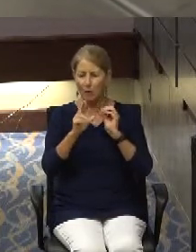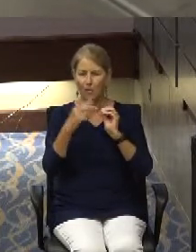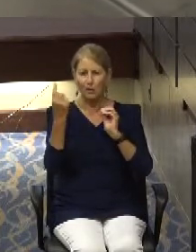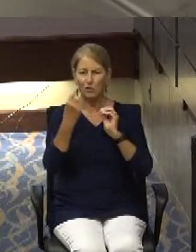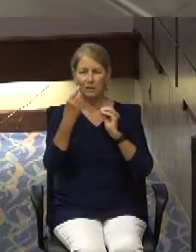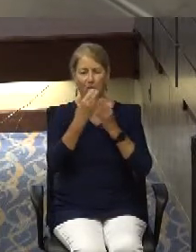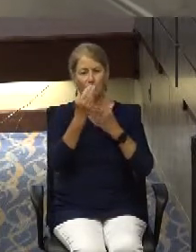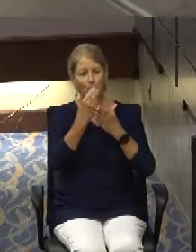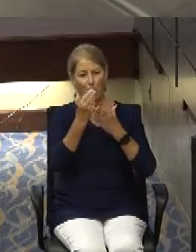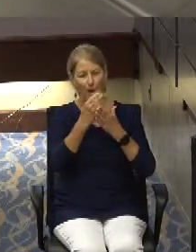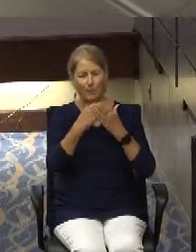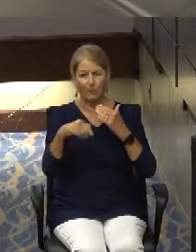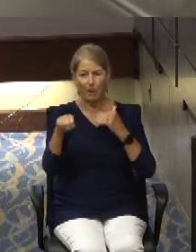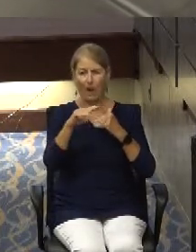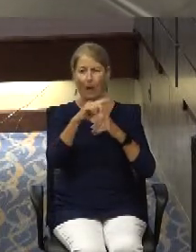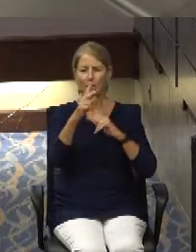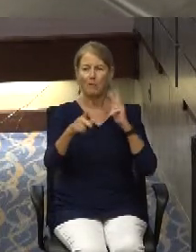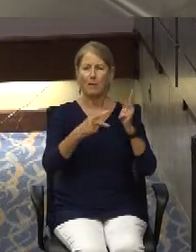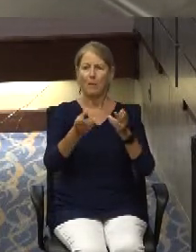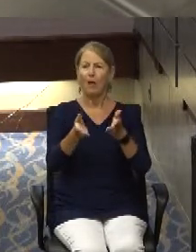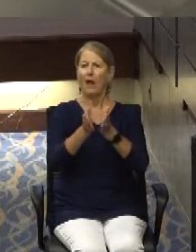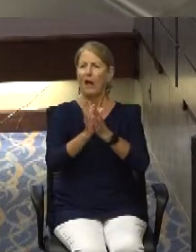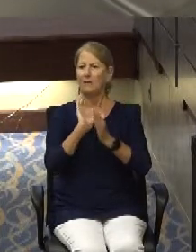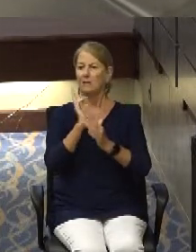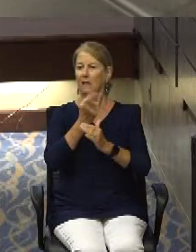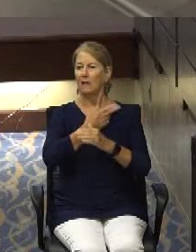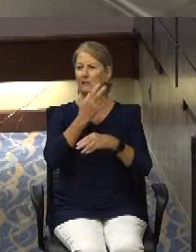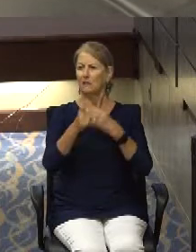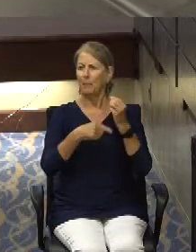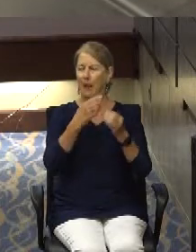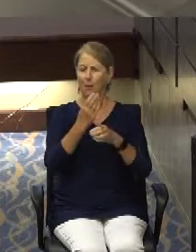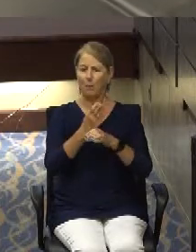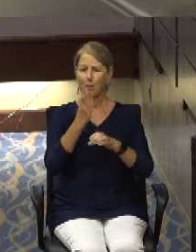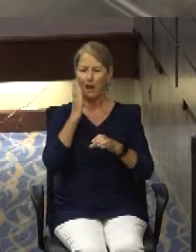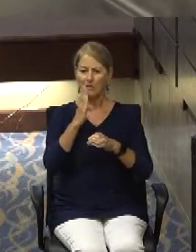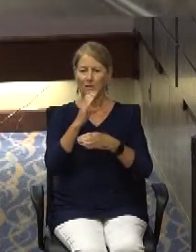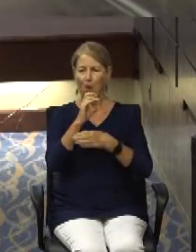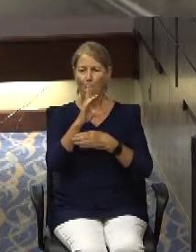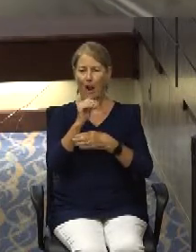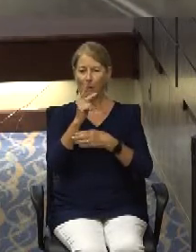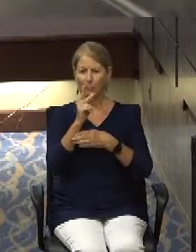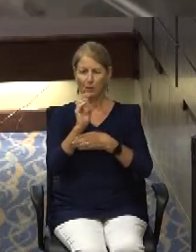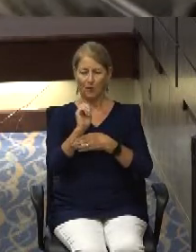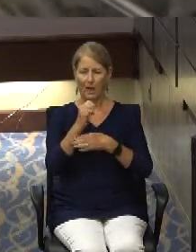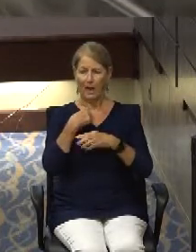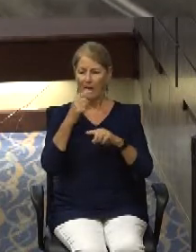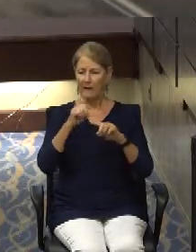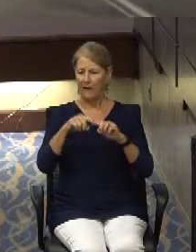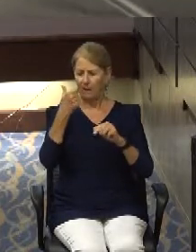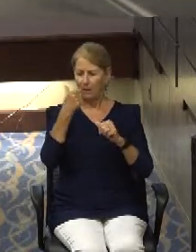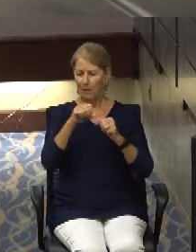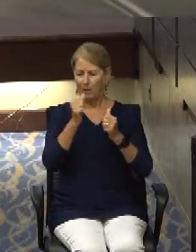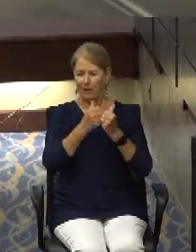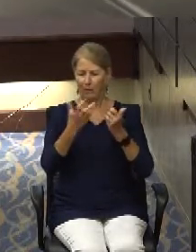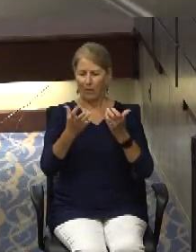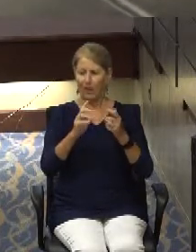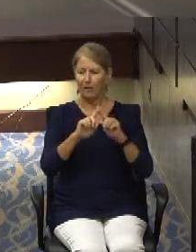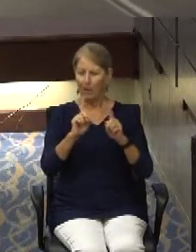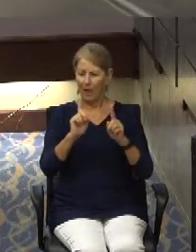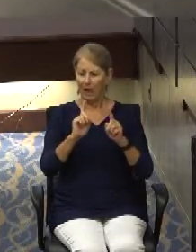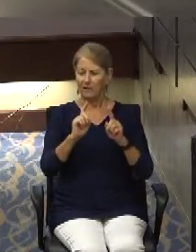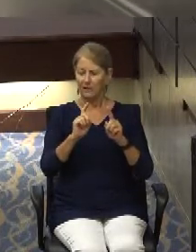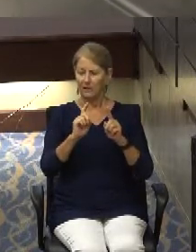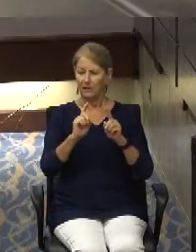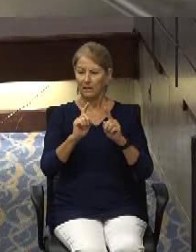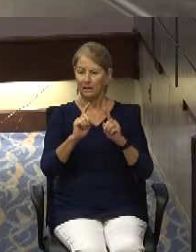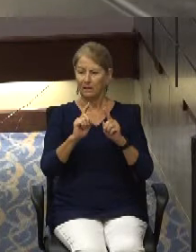shopping around. People ask us about the bus route. So I can't remember everything, but I will tell them where